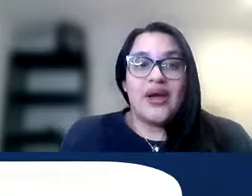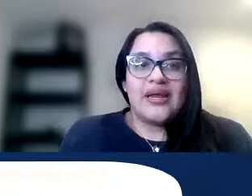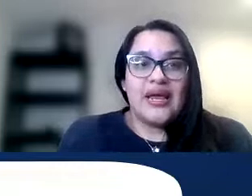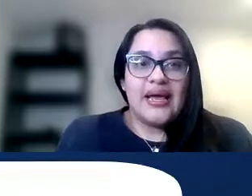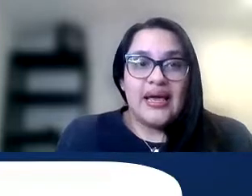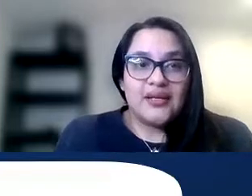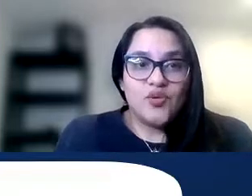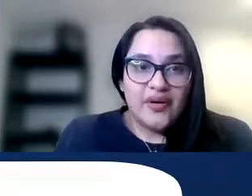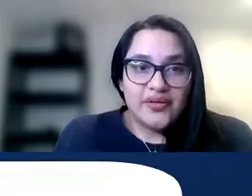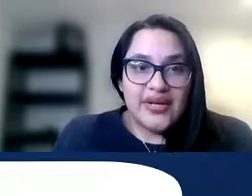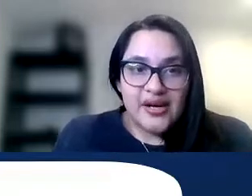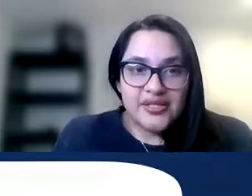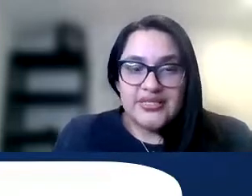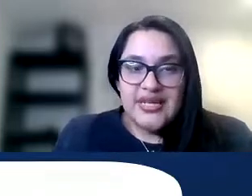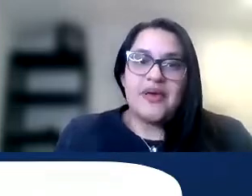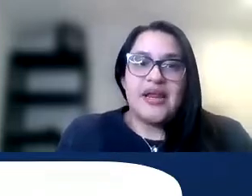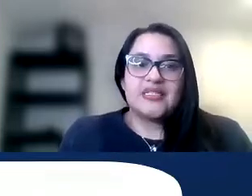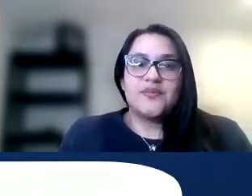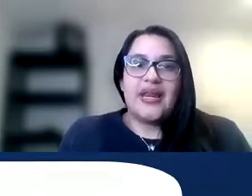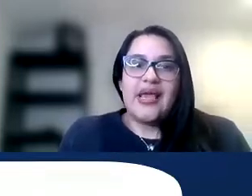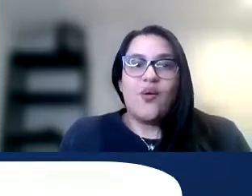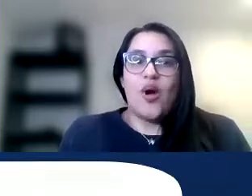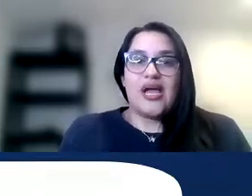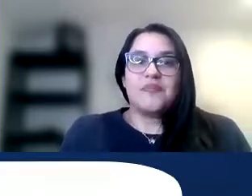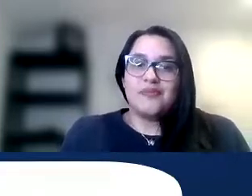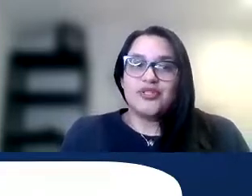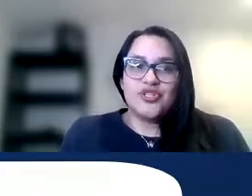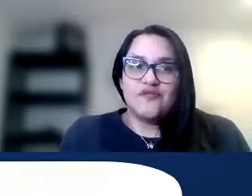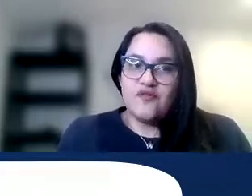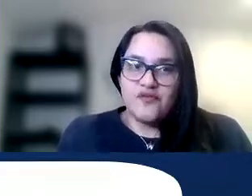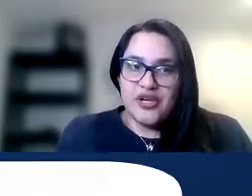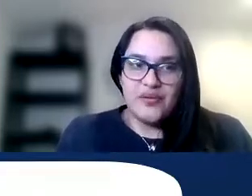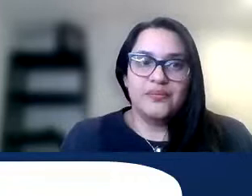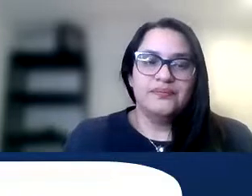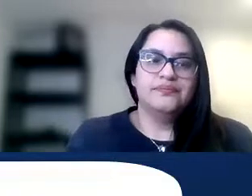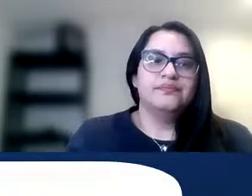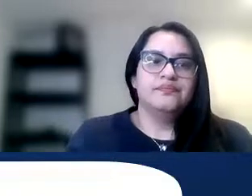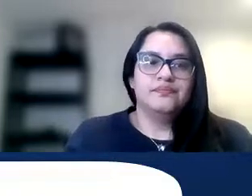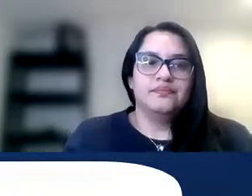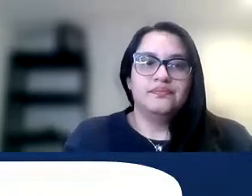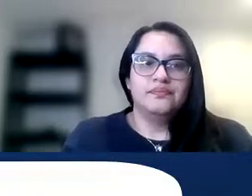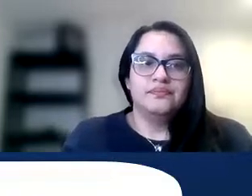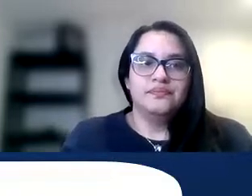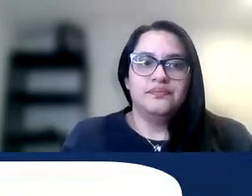to write a 1,200 character statement explaining why people should vote for you.